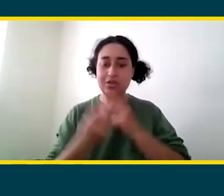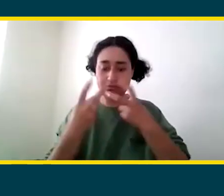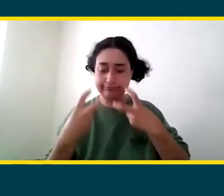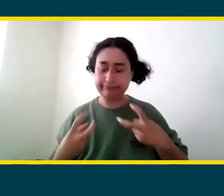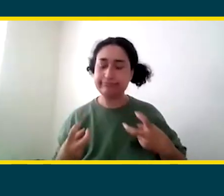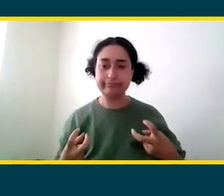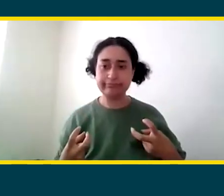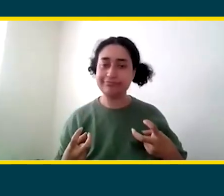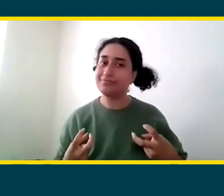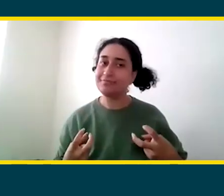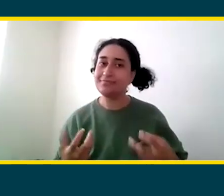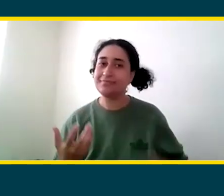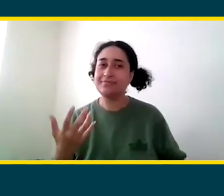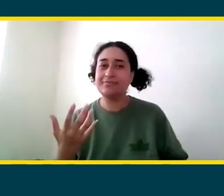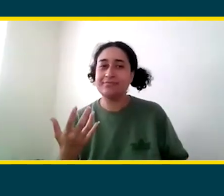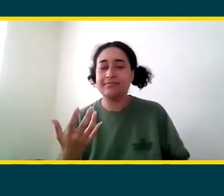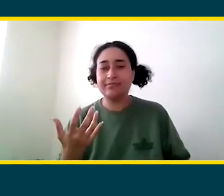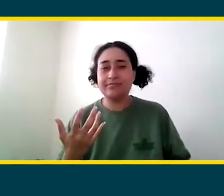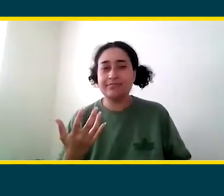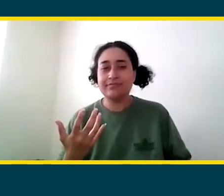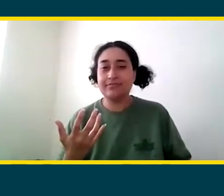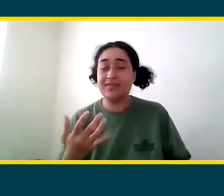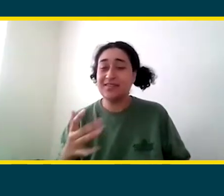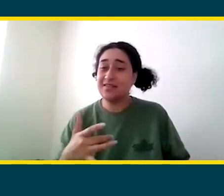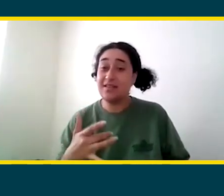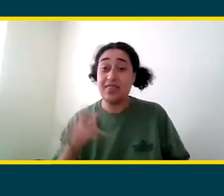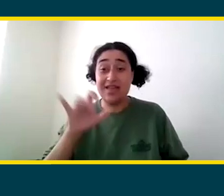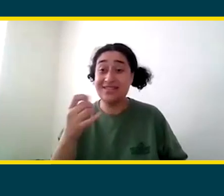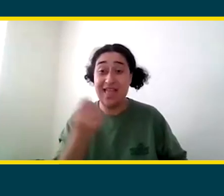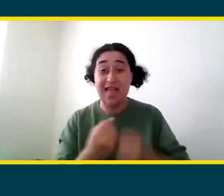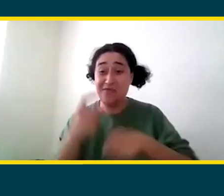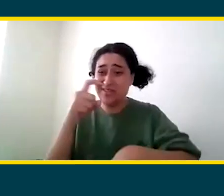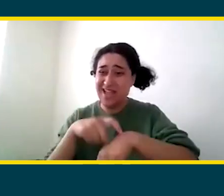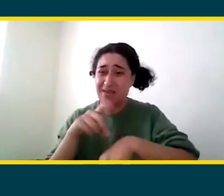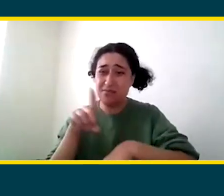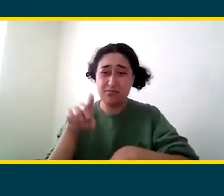that is visible every time you walk down the street. Is that it, Kate?